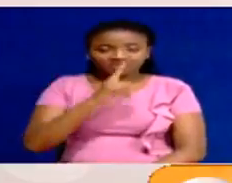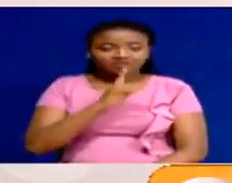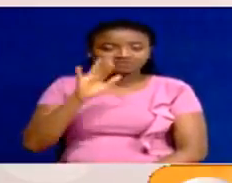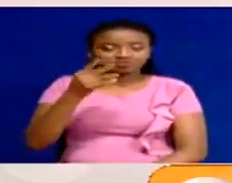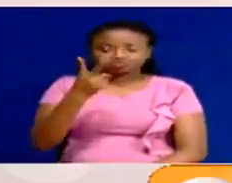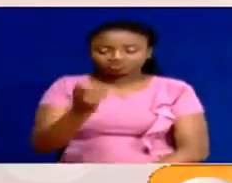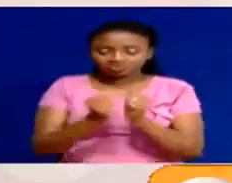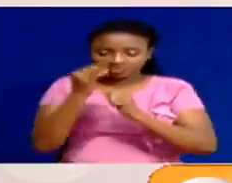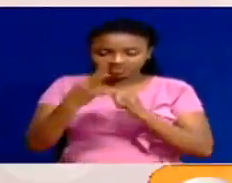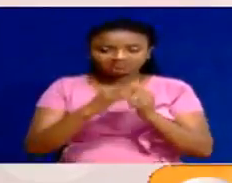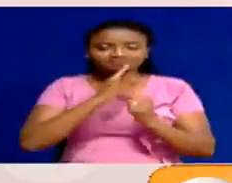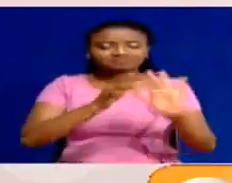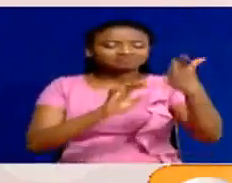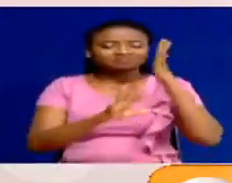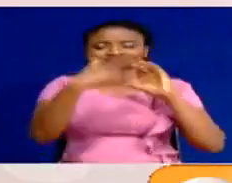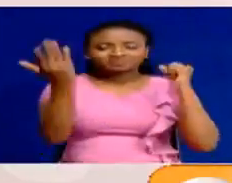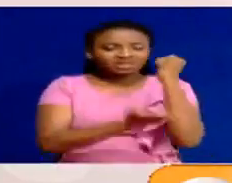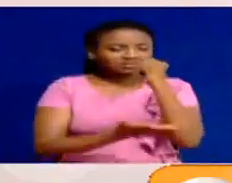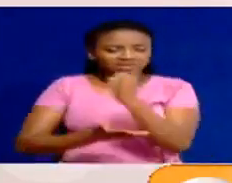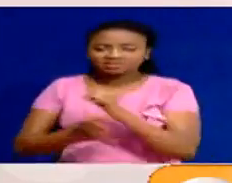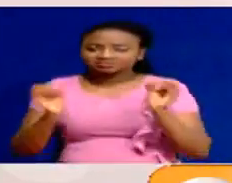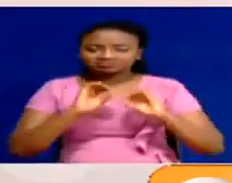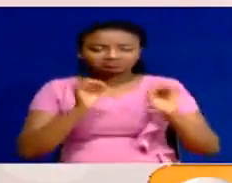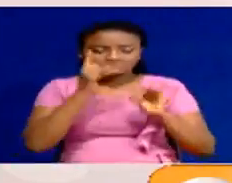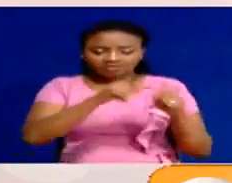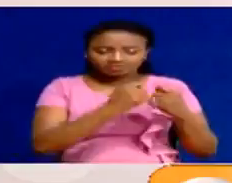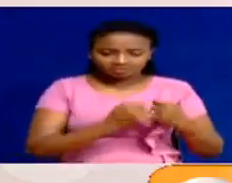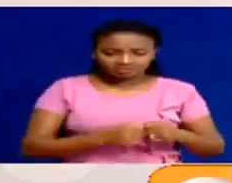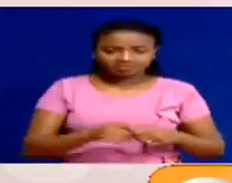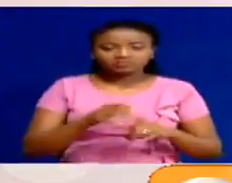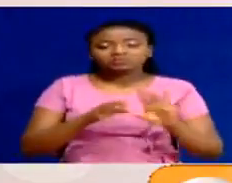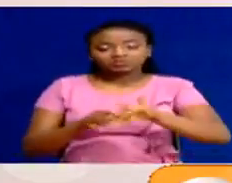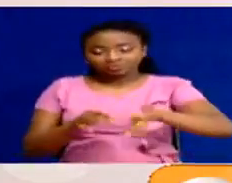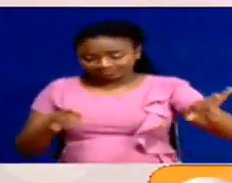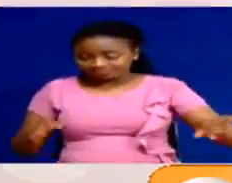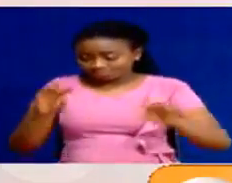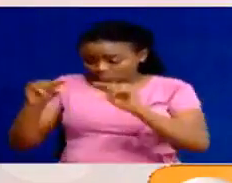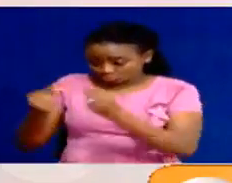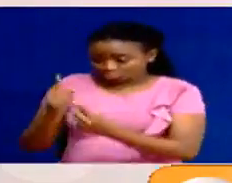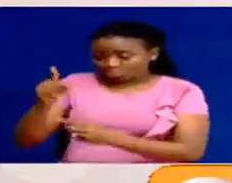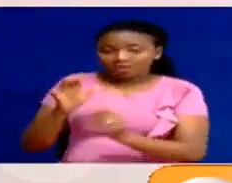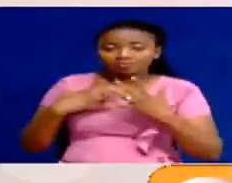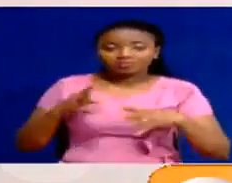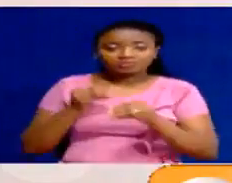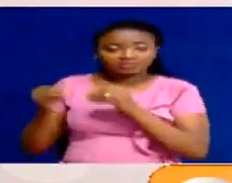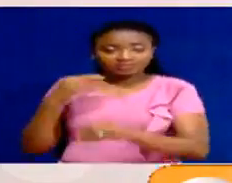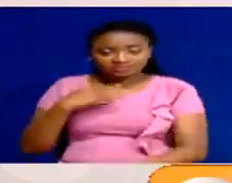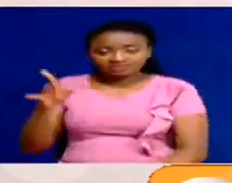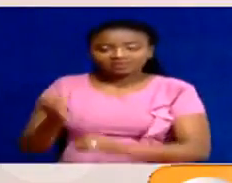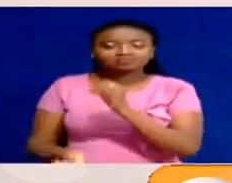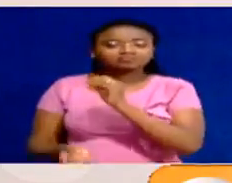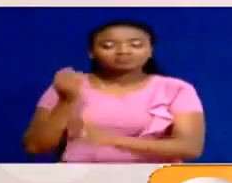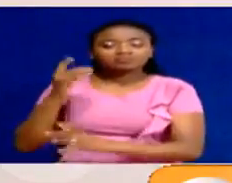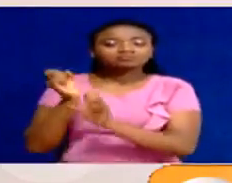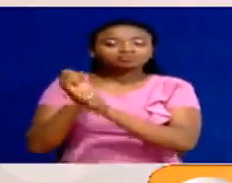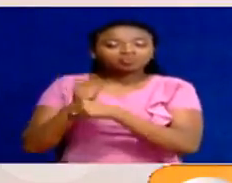made up of disabled persons in Kamulu in Nairobi is capitalizing on an alternative to make briquettes with the